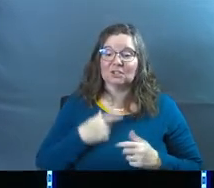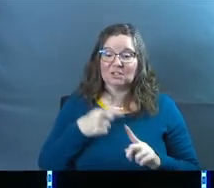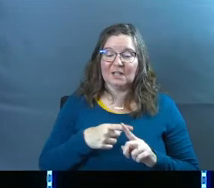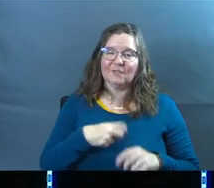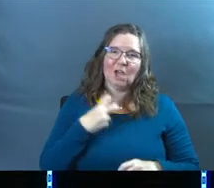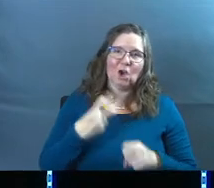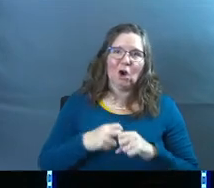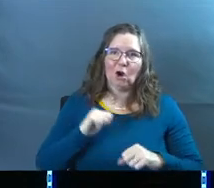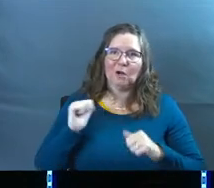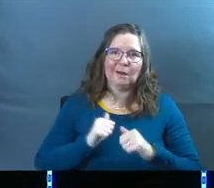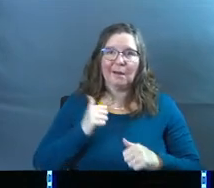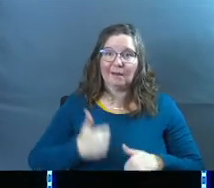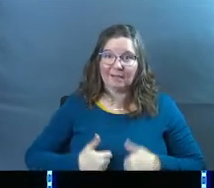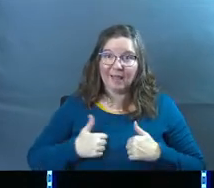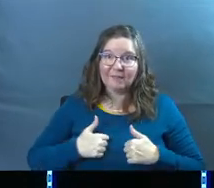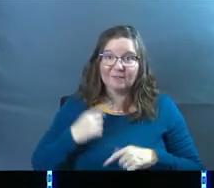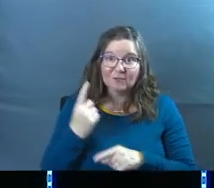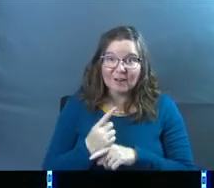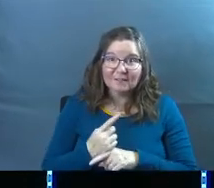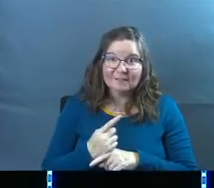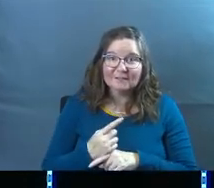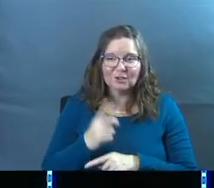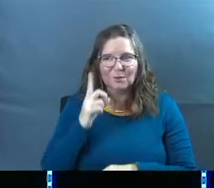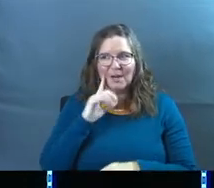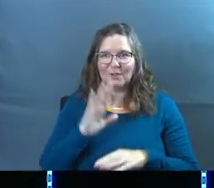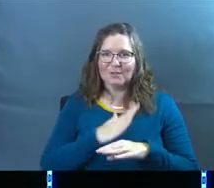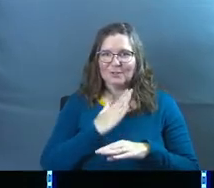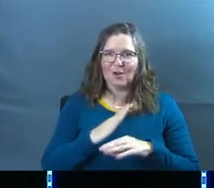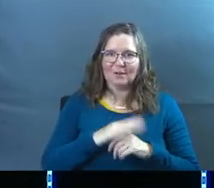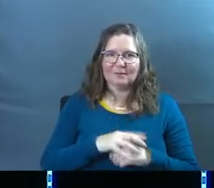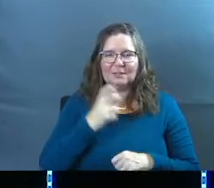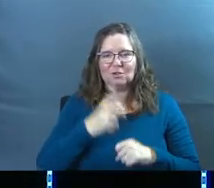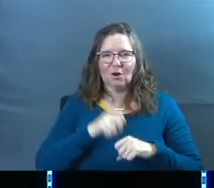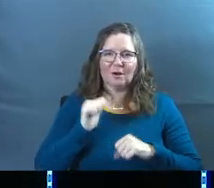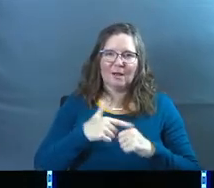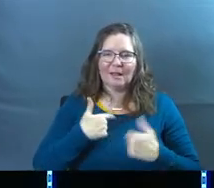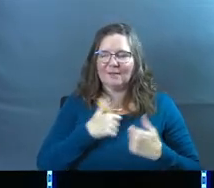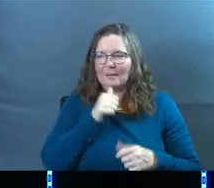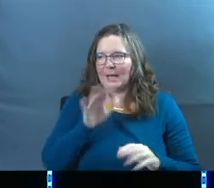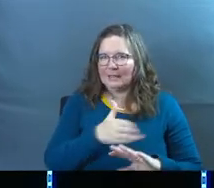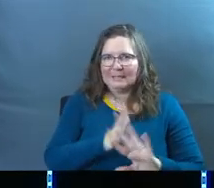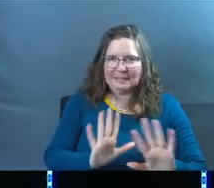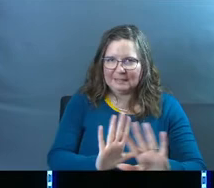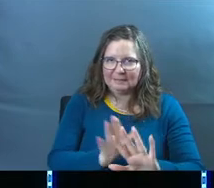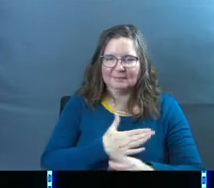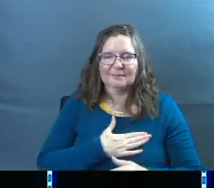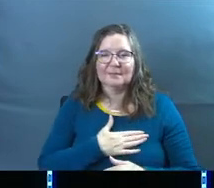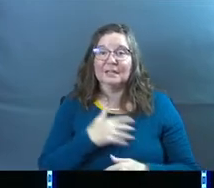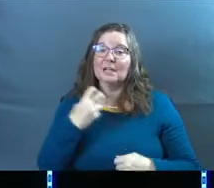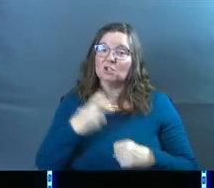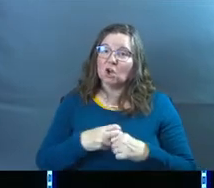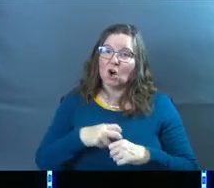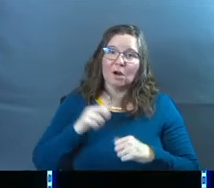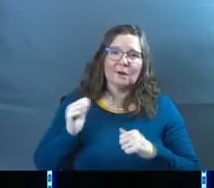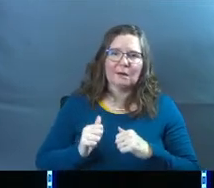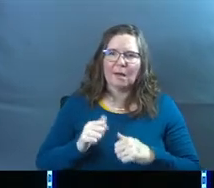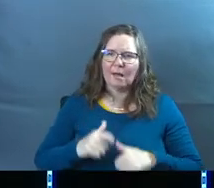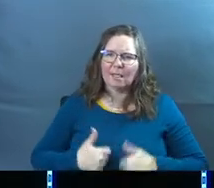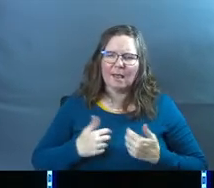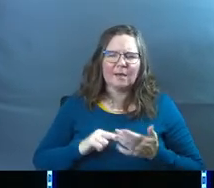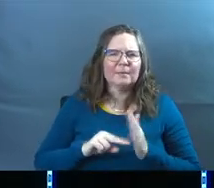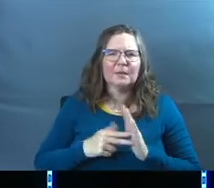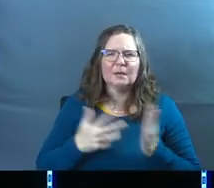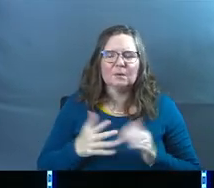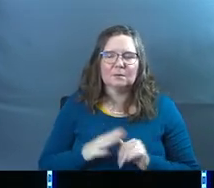life. Yes? You're hearing the song right now, right? I'm not going to sing it. It's a hard knock life. What's a hard knock